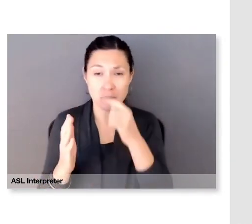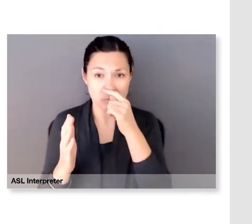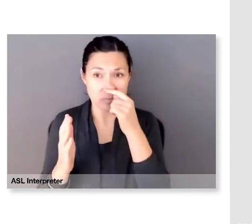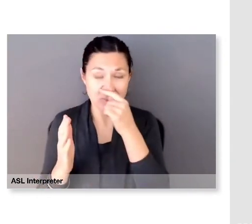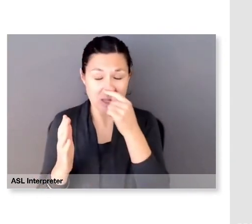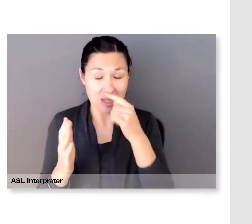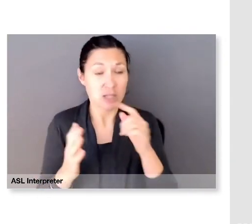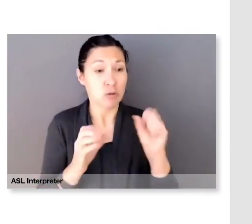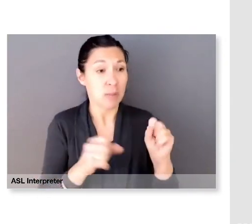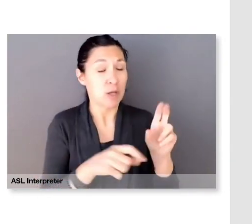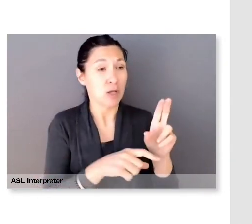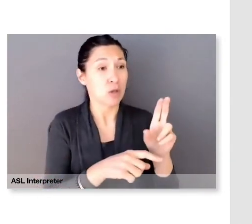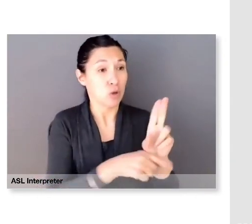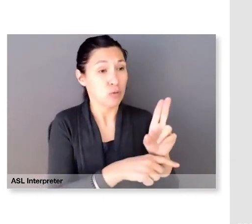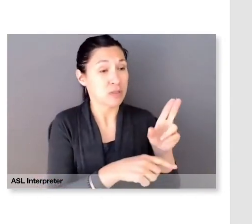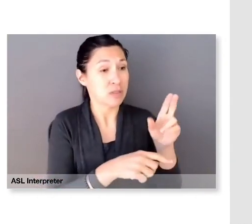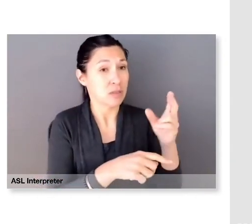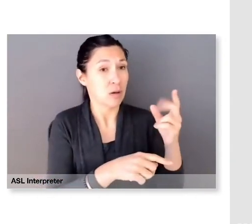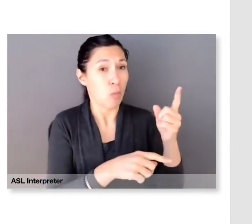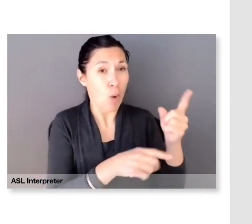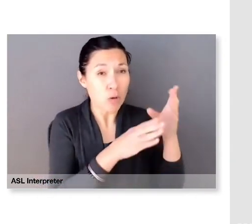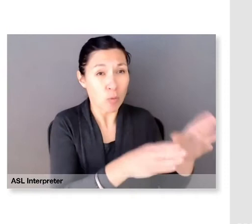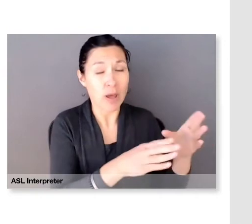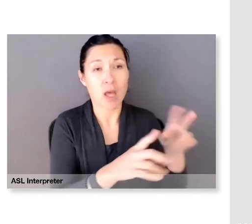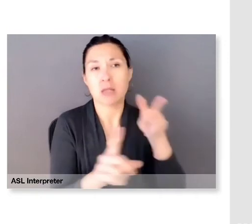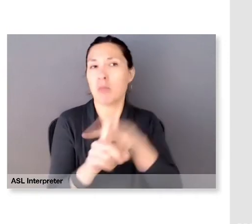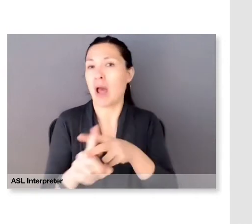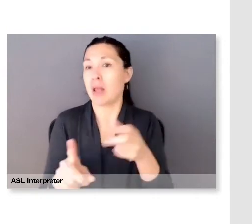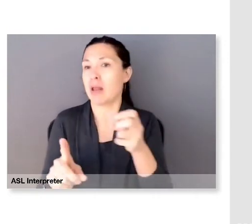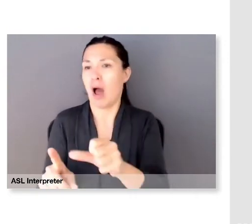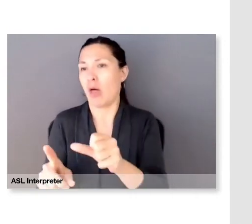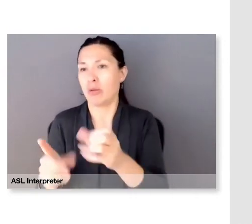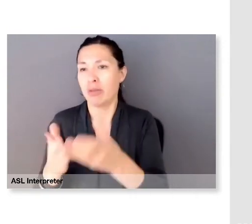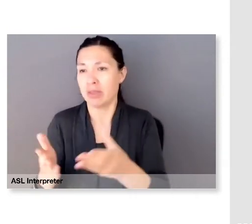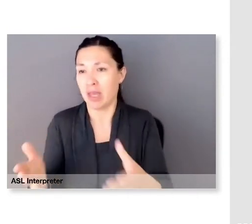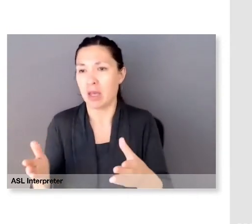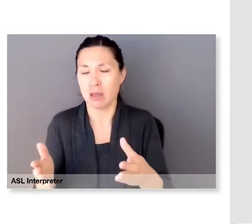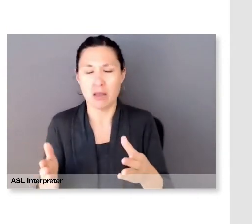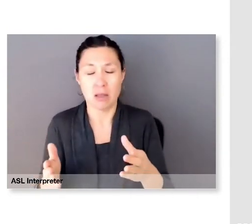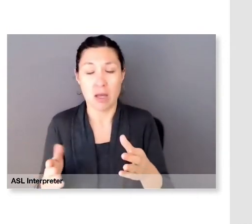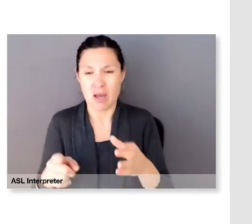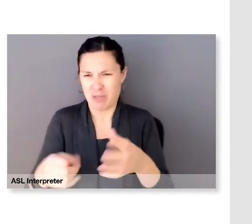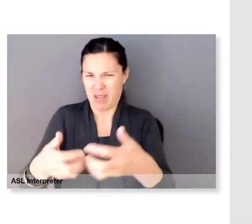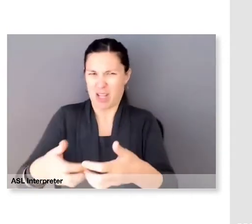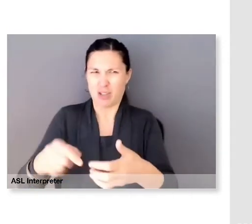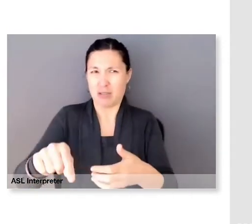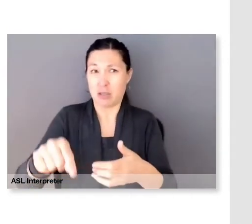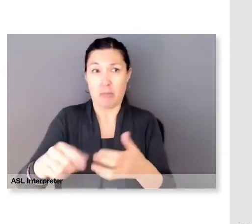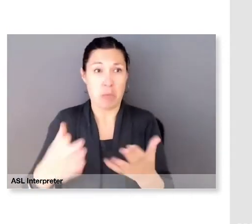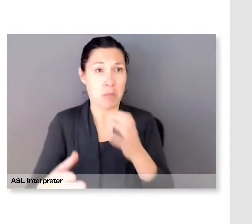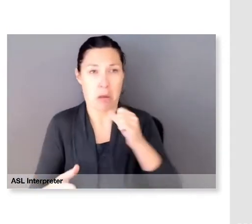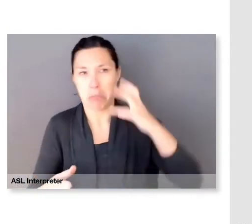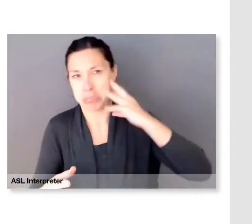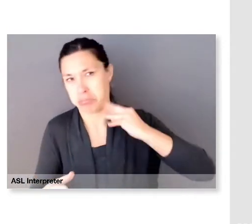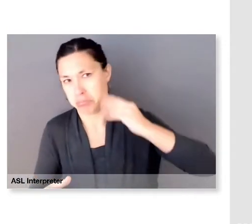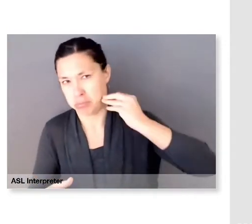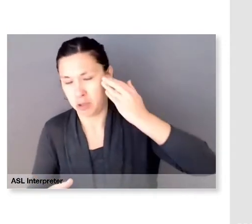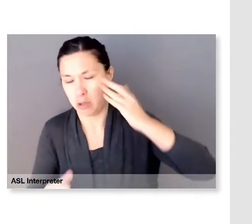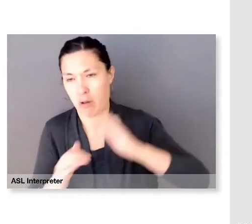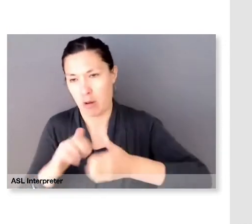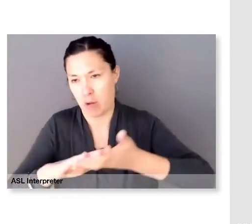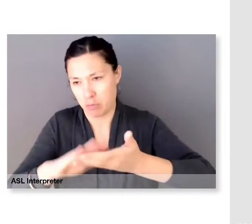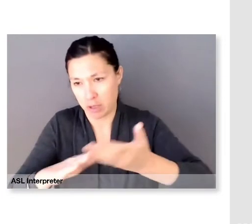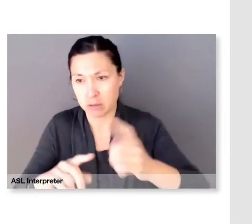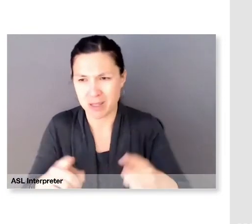right? The car might be a hybrid car. It might be, you know, some new high-tech kind of engine. We don't really know how it works. In a similar way, I think